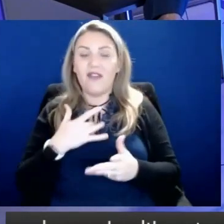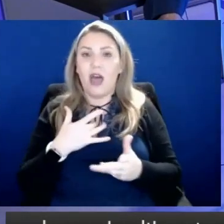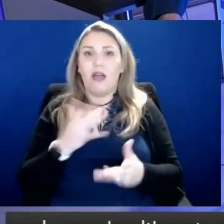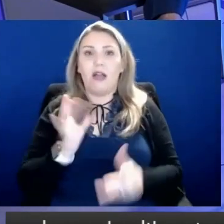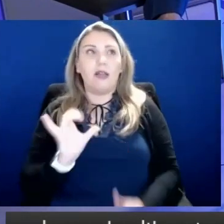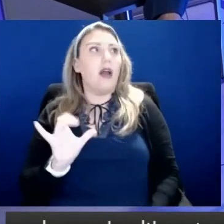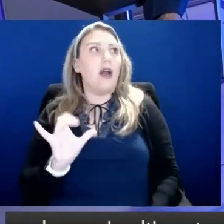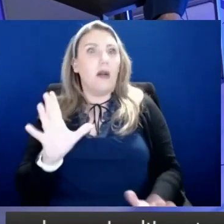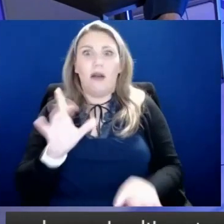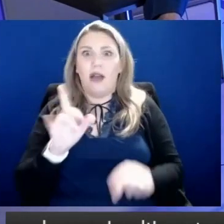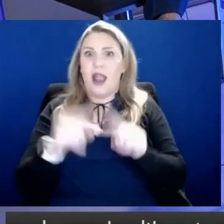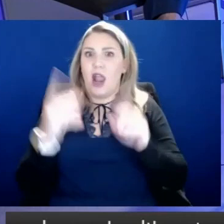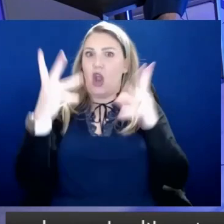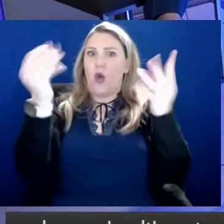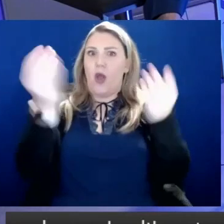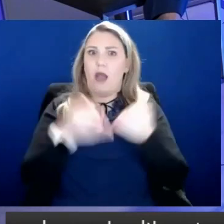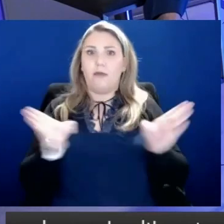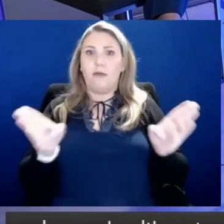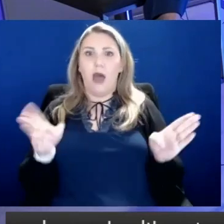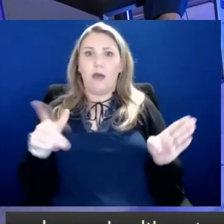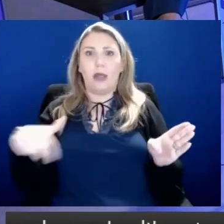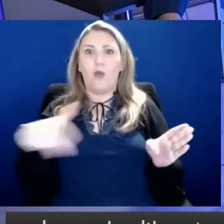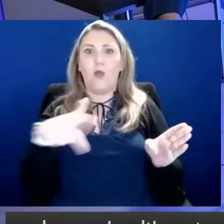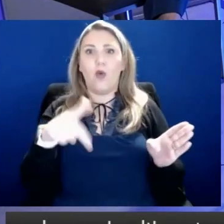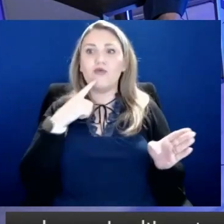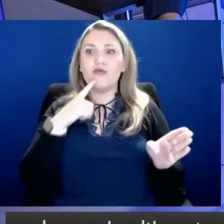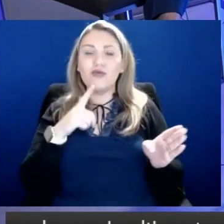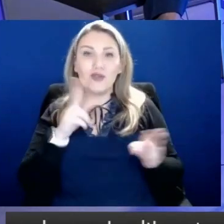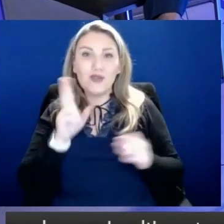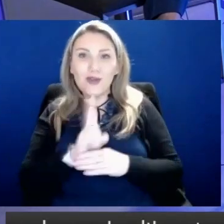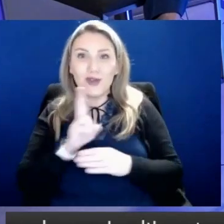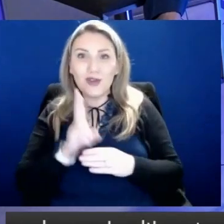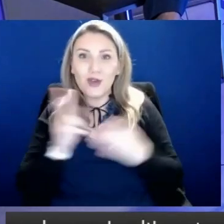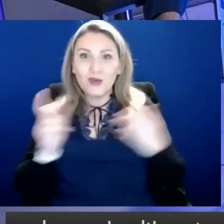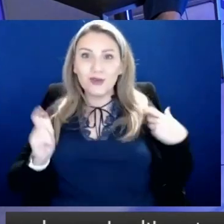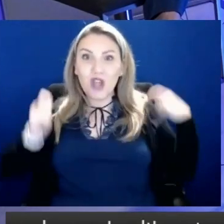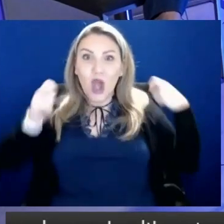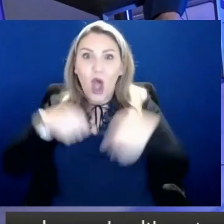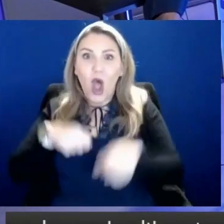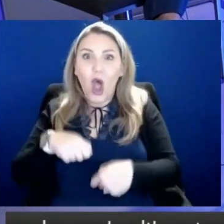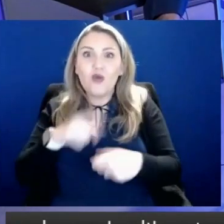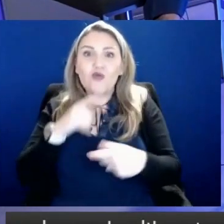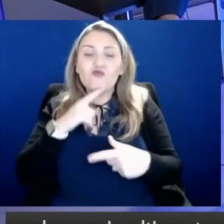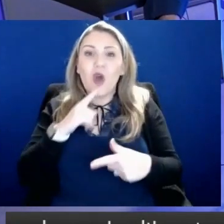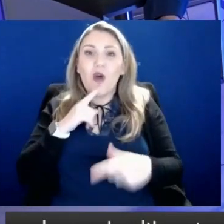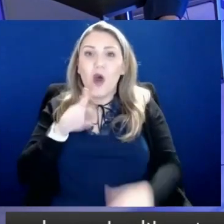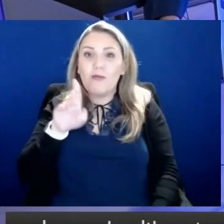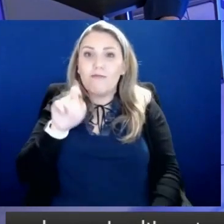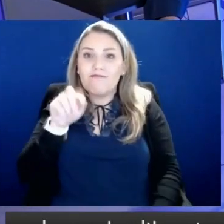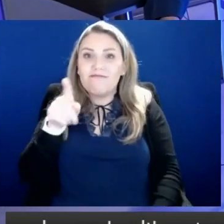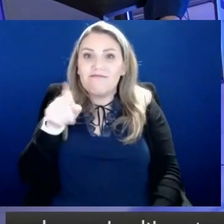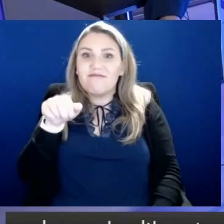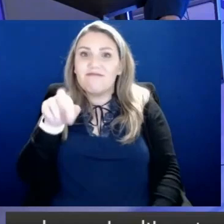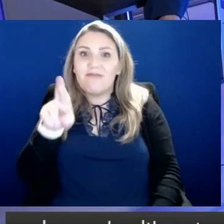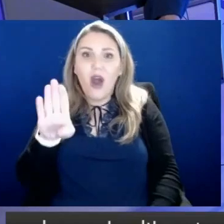public. Wow, you wore a robe with Barb MacArthur, the VP of our heart center.